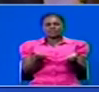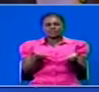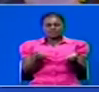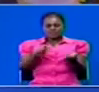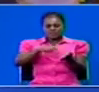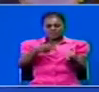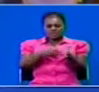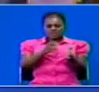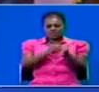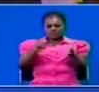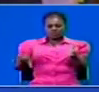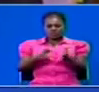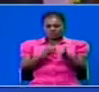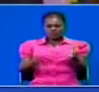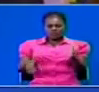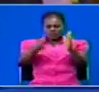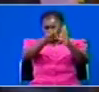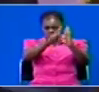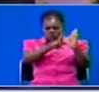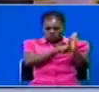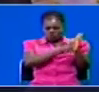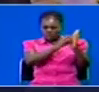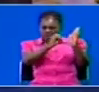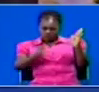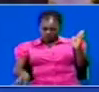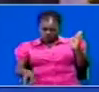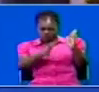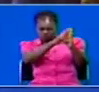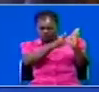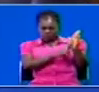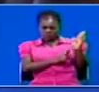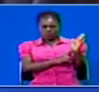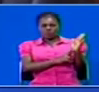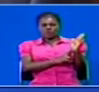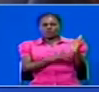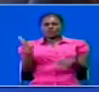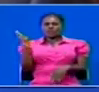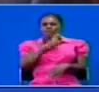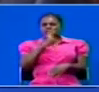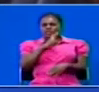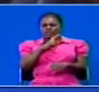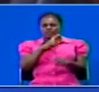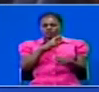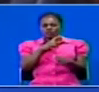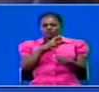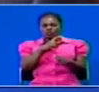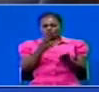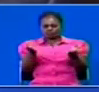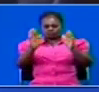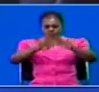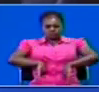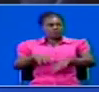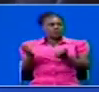tape, the thicket of rules and regulations, which had grown up and which threatened to choke off the growth